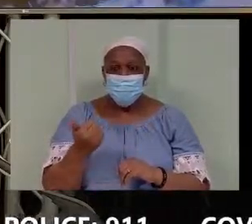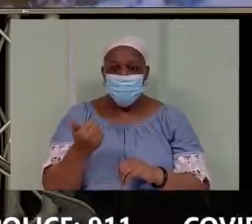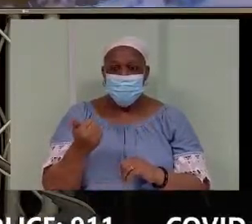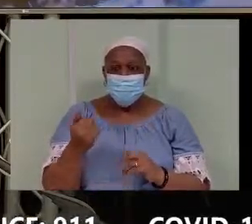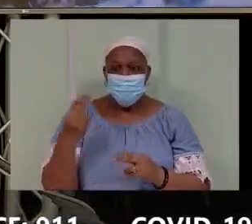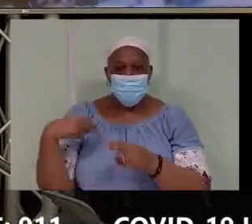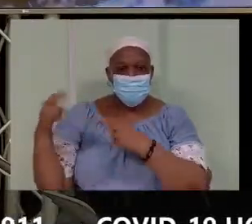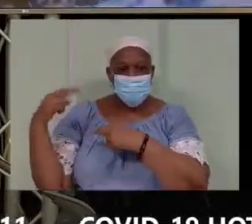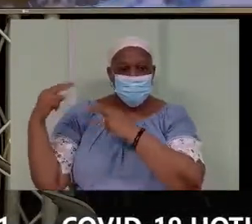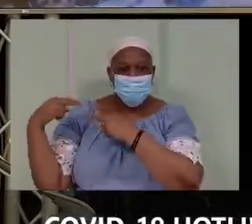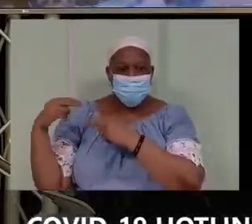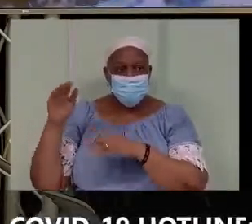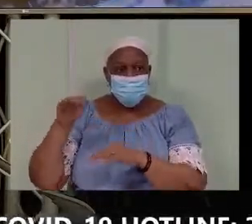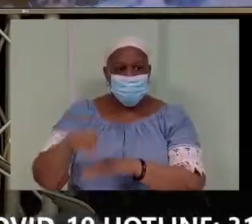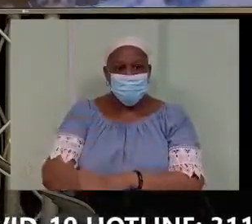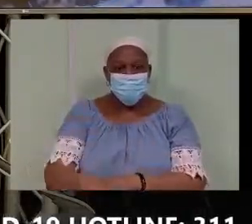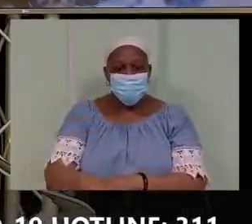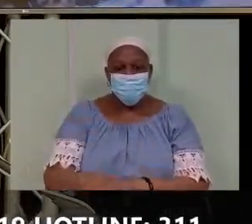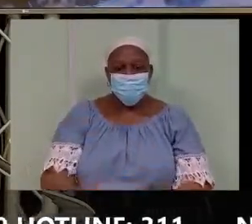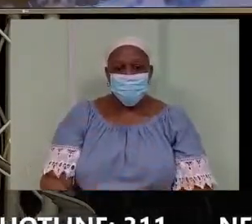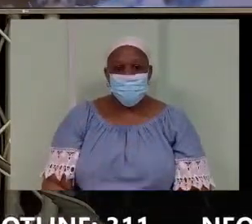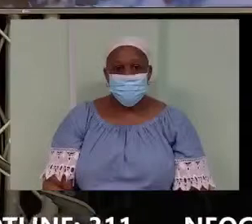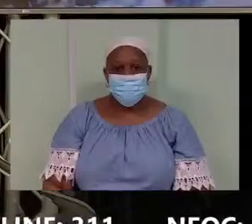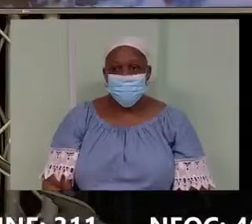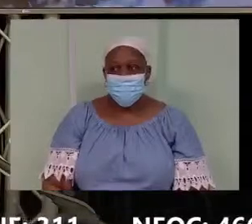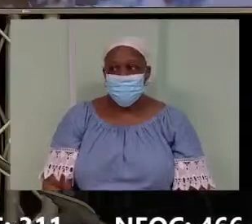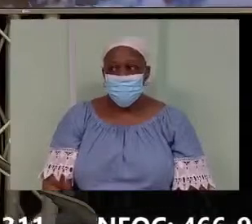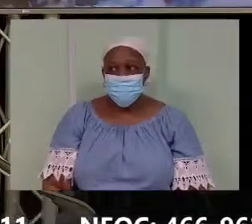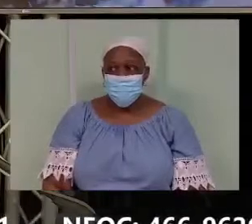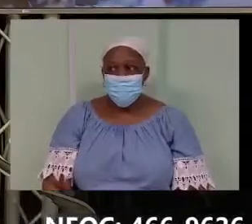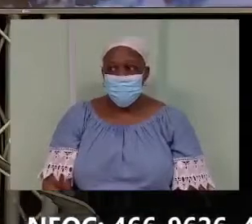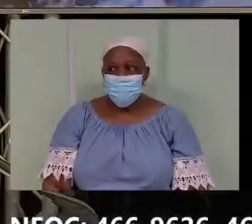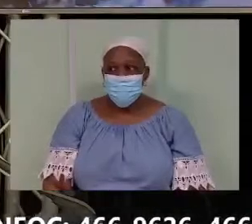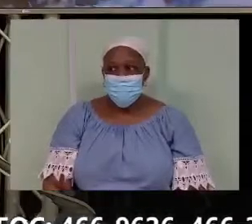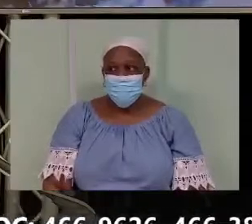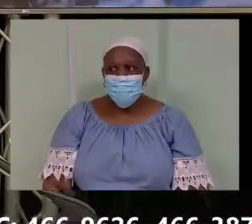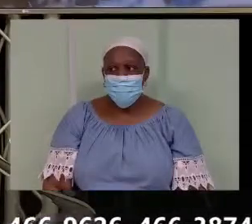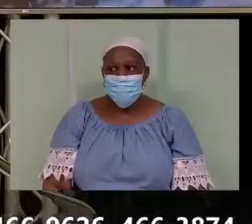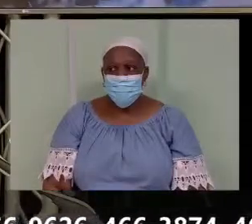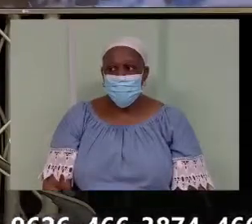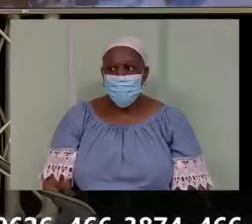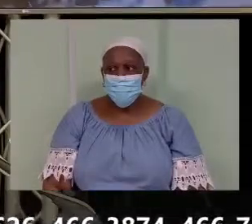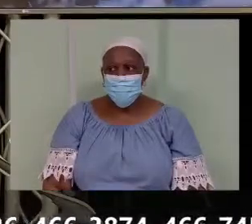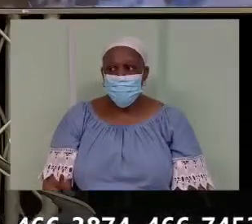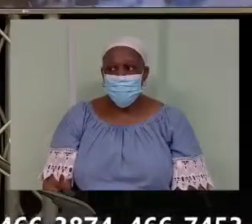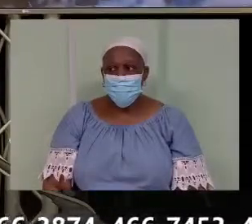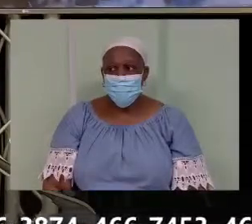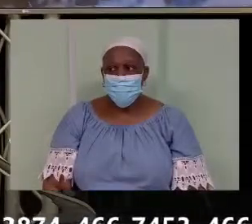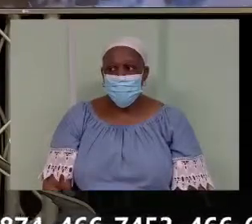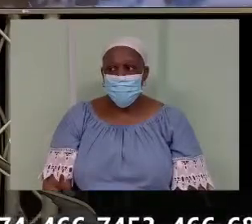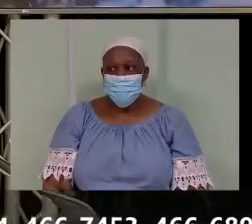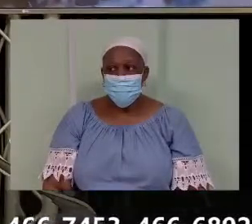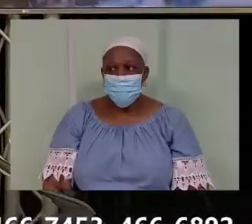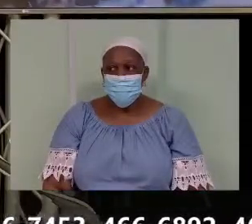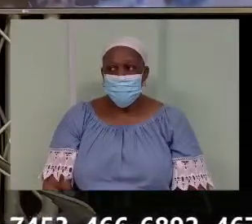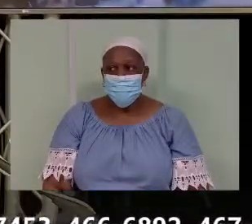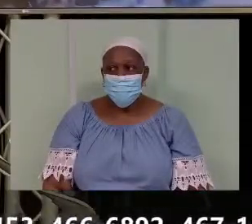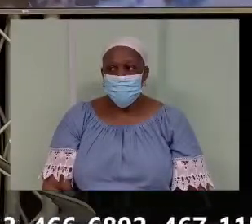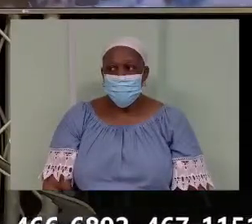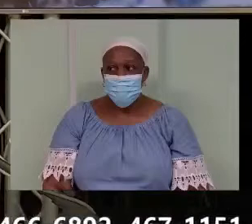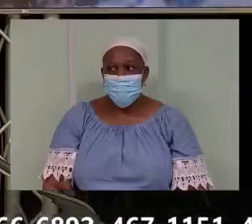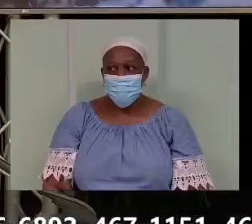The Examinations Department within the Ministry of Education will apprise the public of the venue for the shift